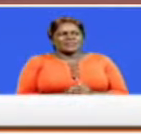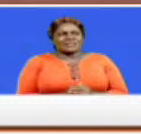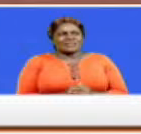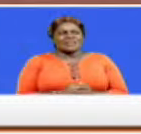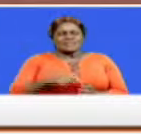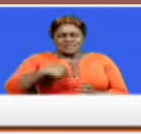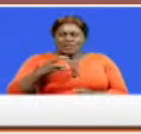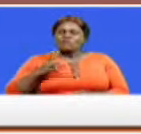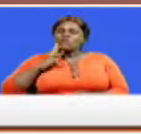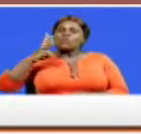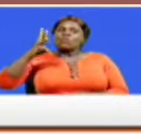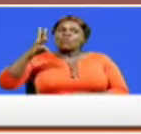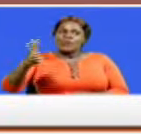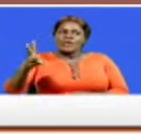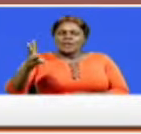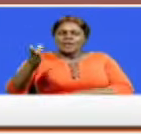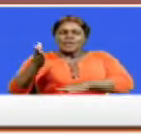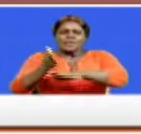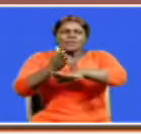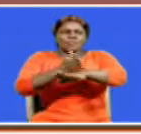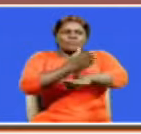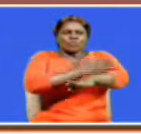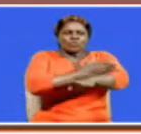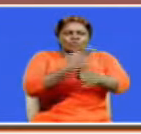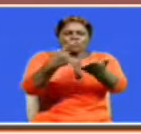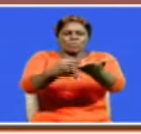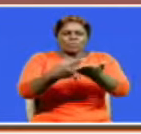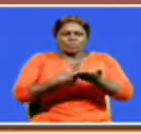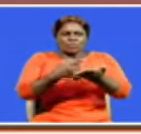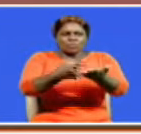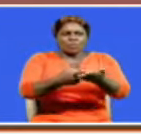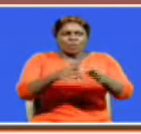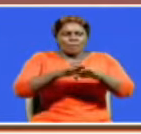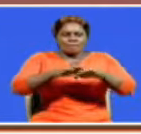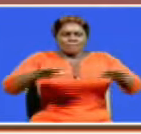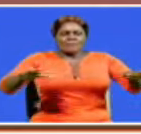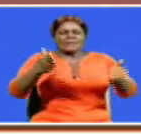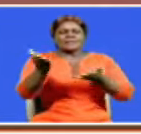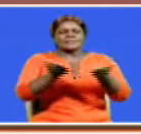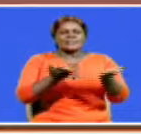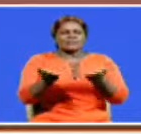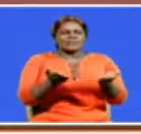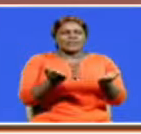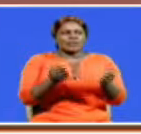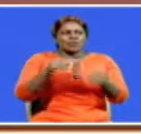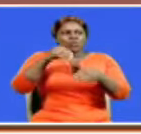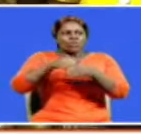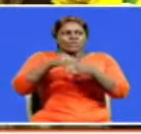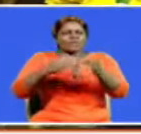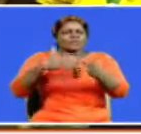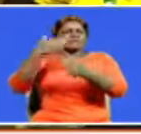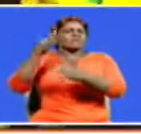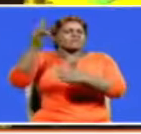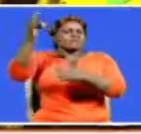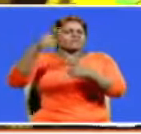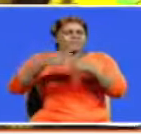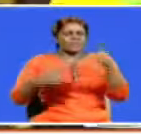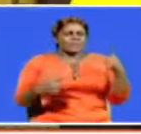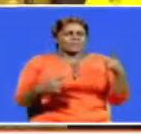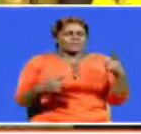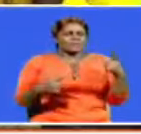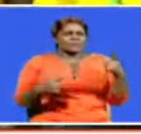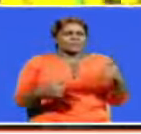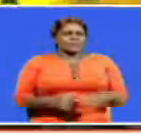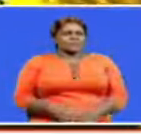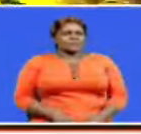We will improve their engagement to permanent terms within the coming year. Shadrack